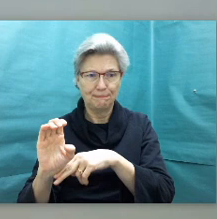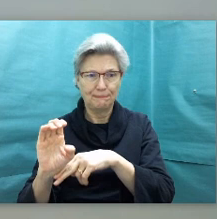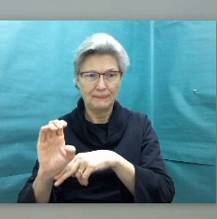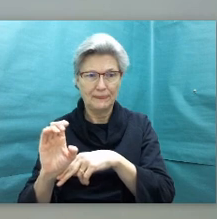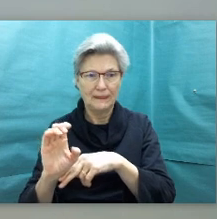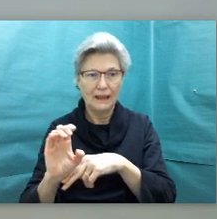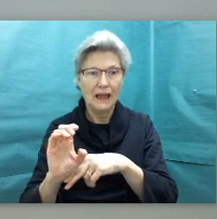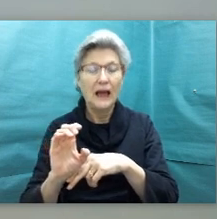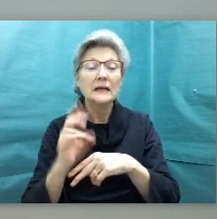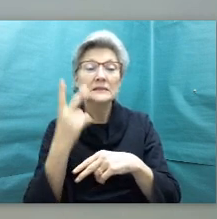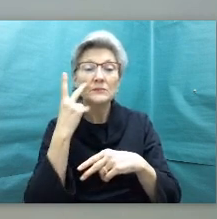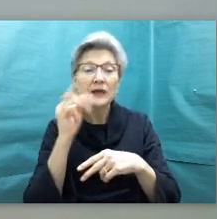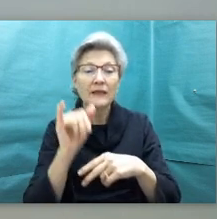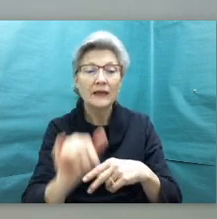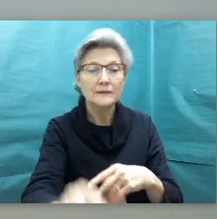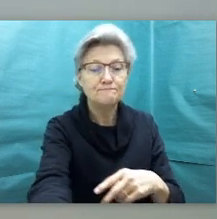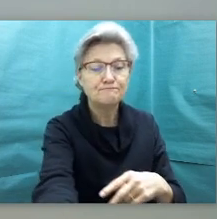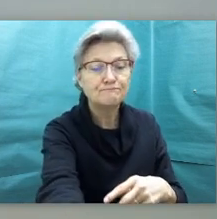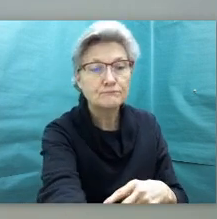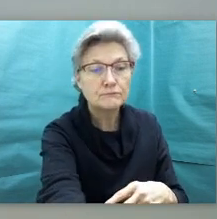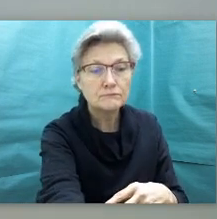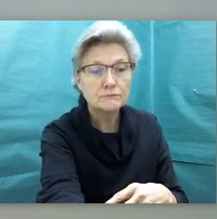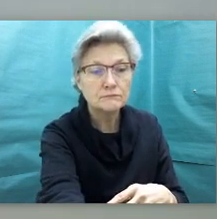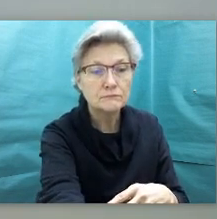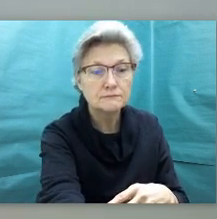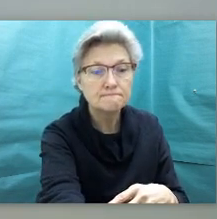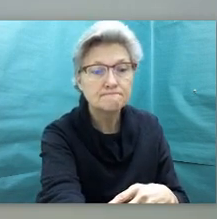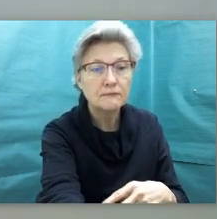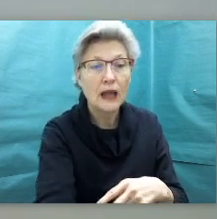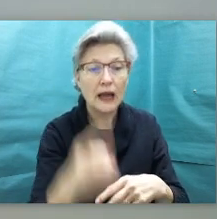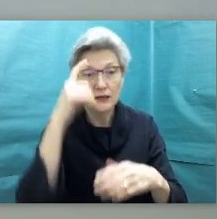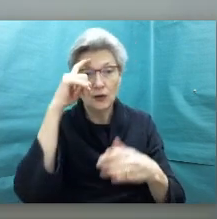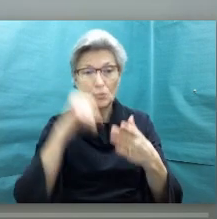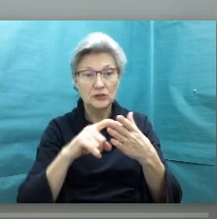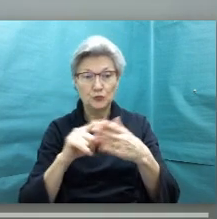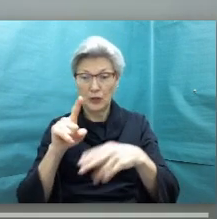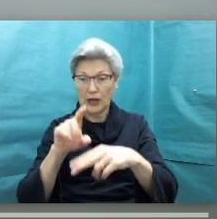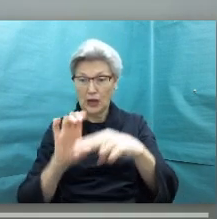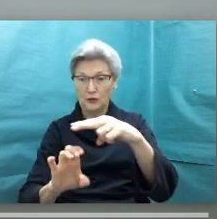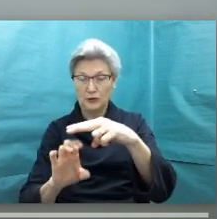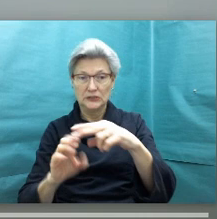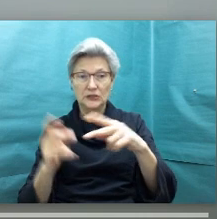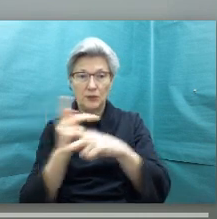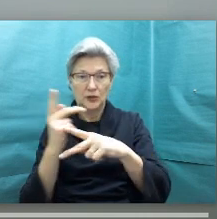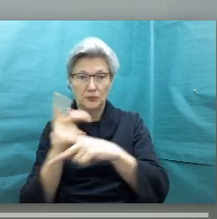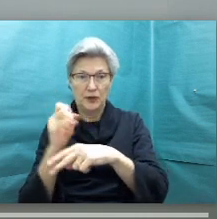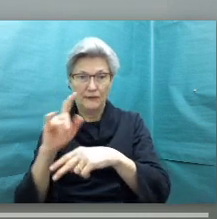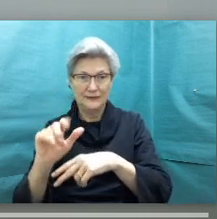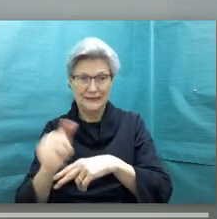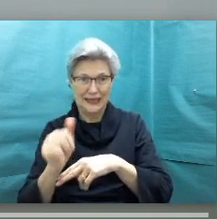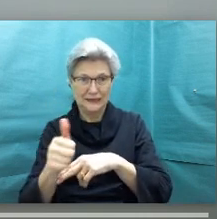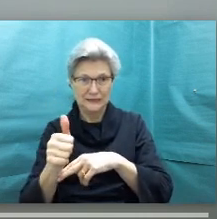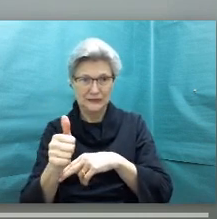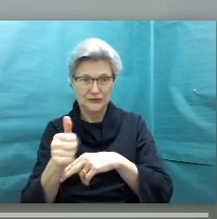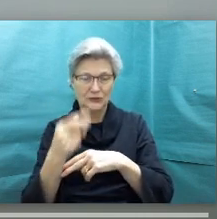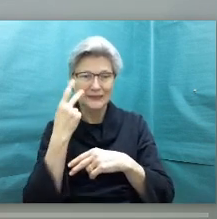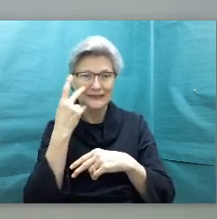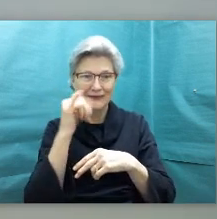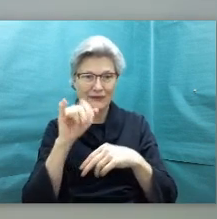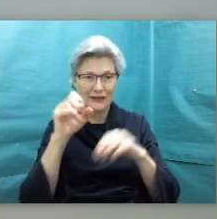As I'm looking at this, I'm noticing that 100 is a multiple of 10. And so I'm going to see if I